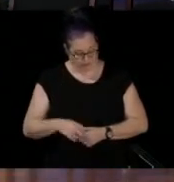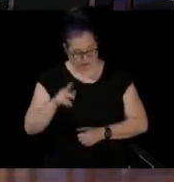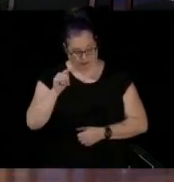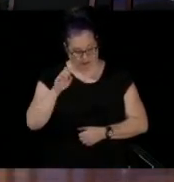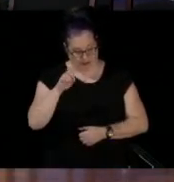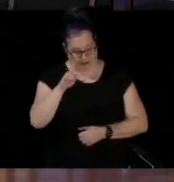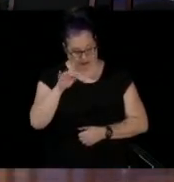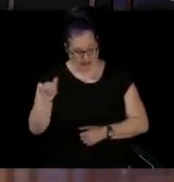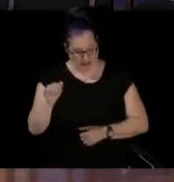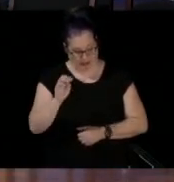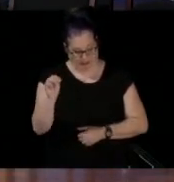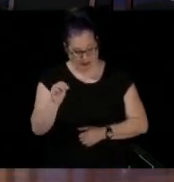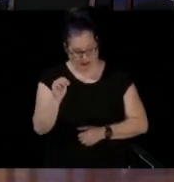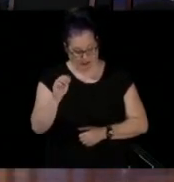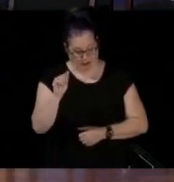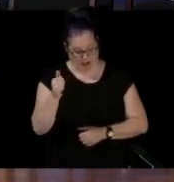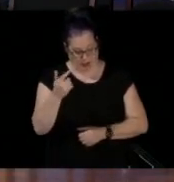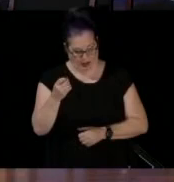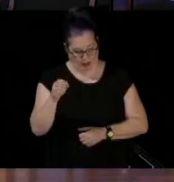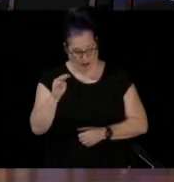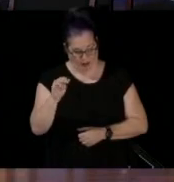Teddy Manuel Agarmida.